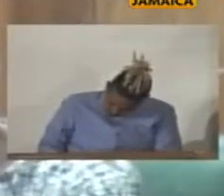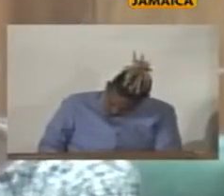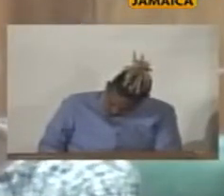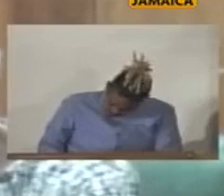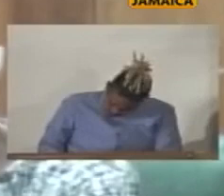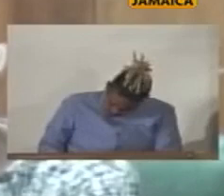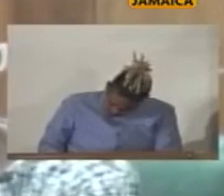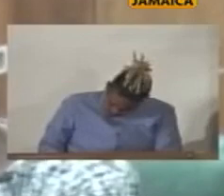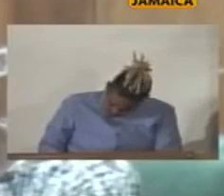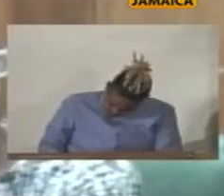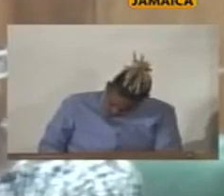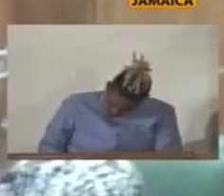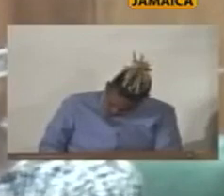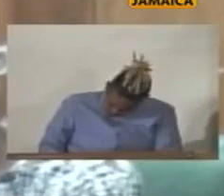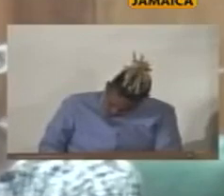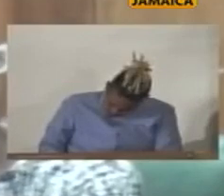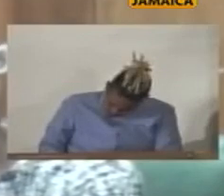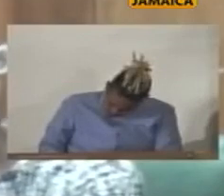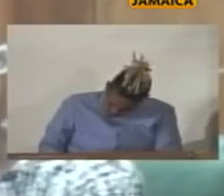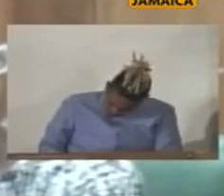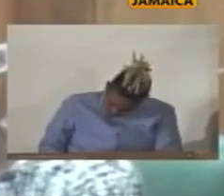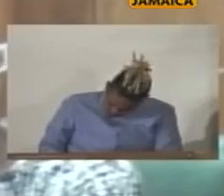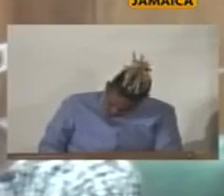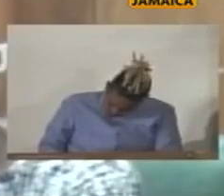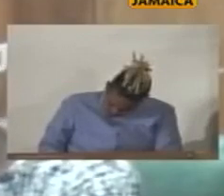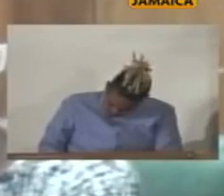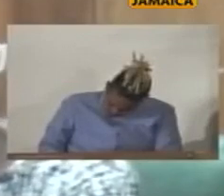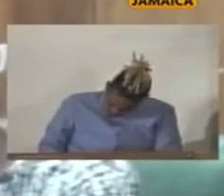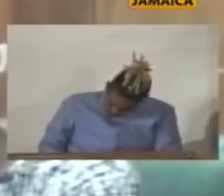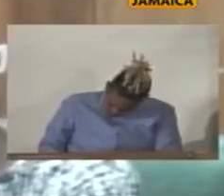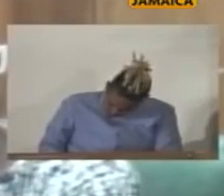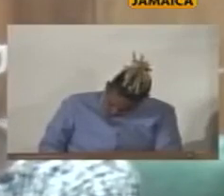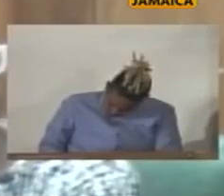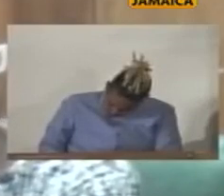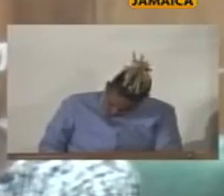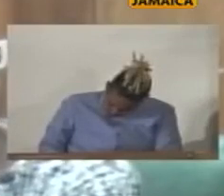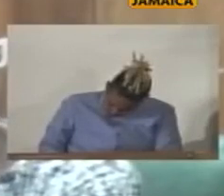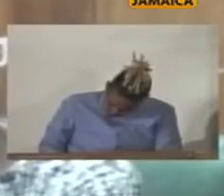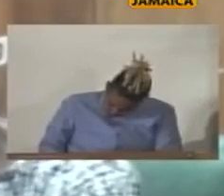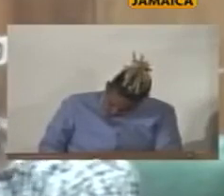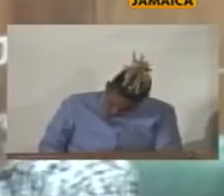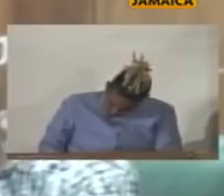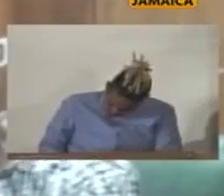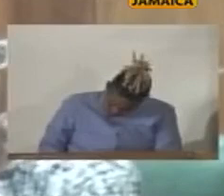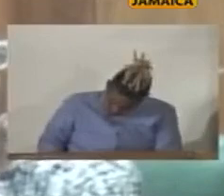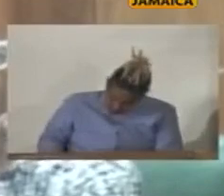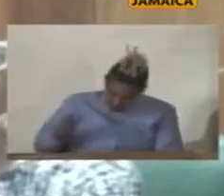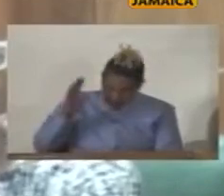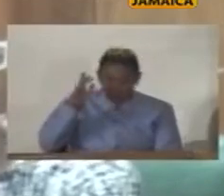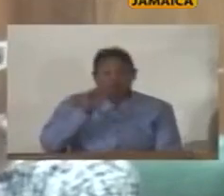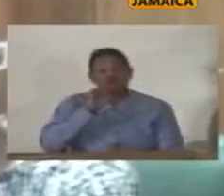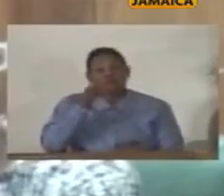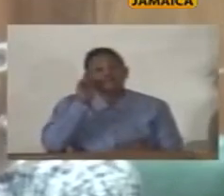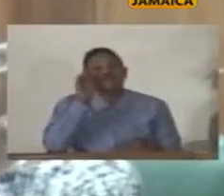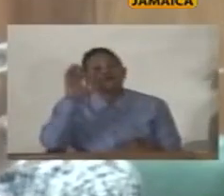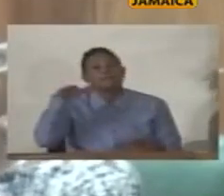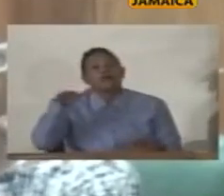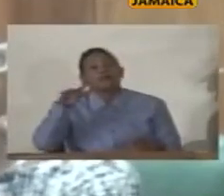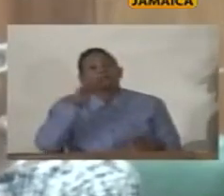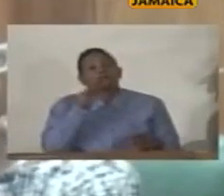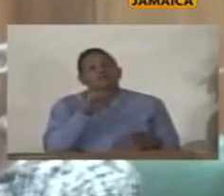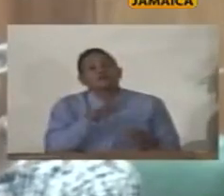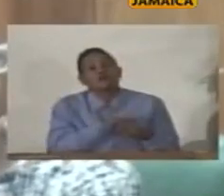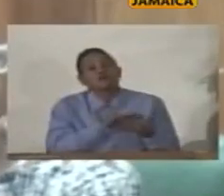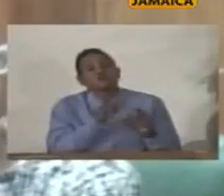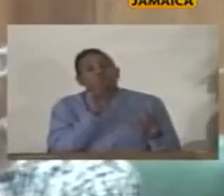the Constituency Development Committee report for 2017-2018 before the House. And I want to move for